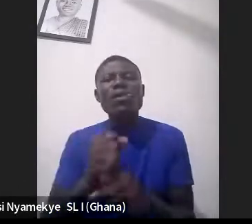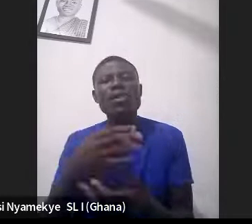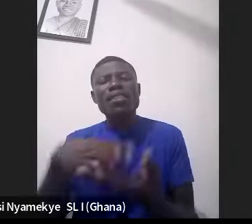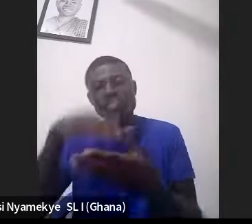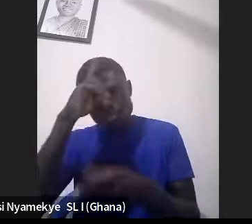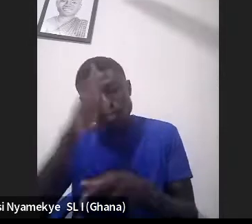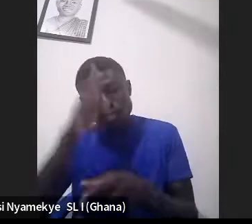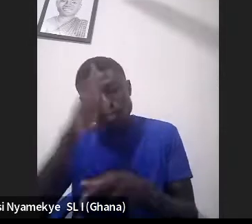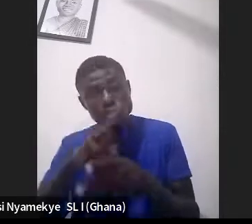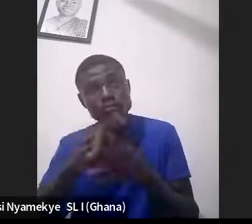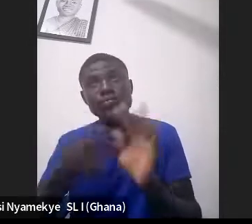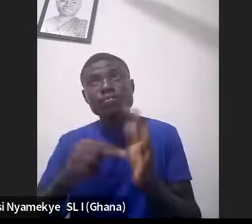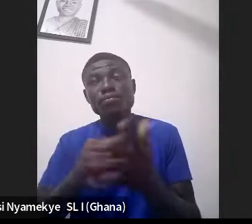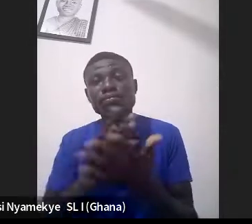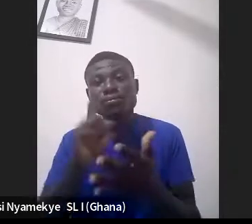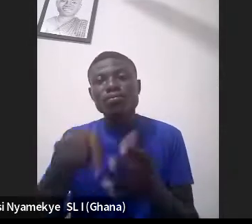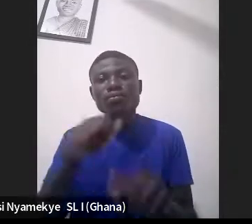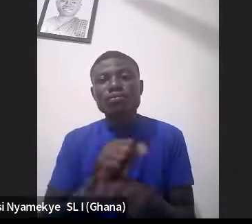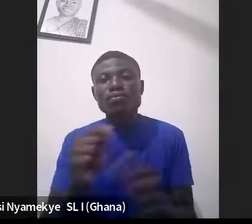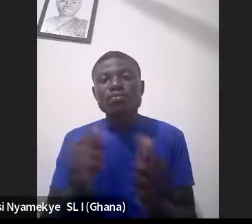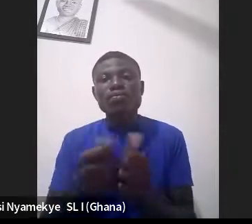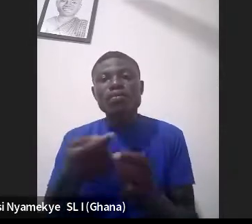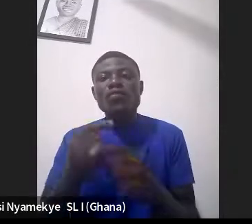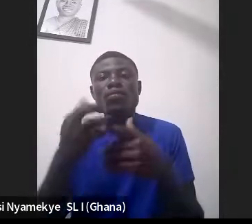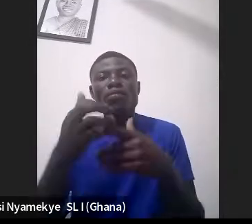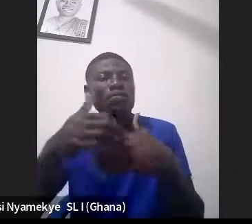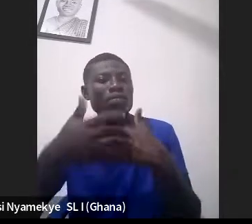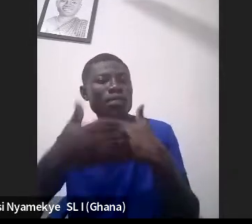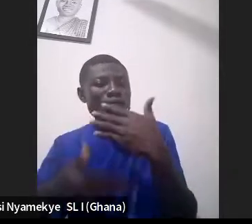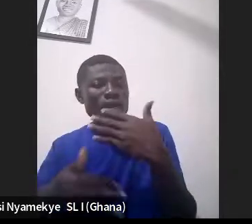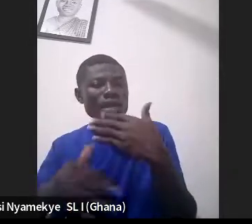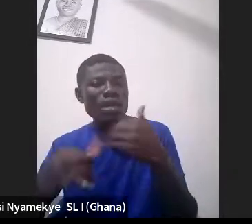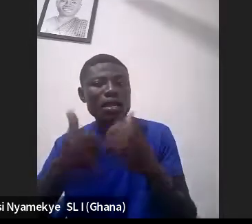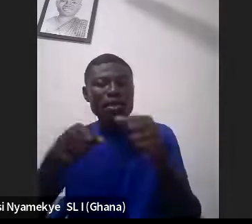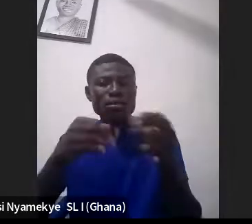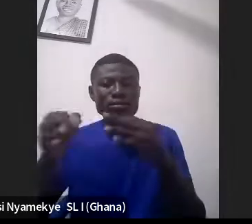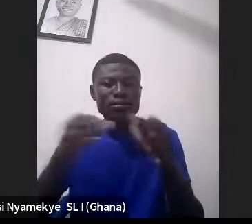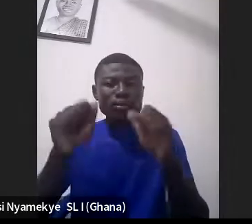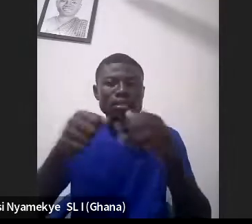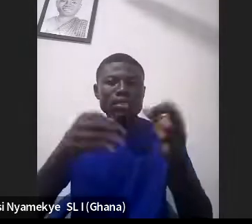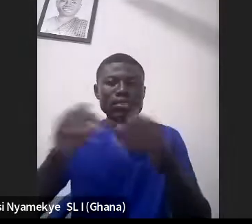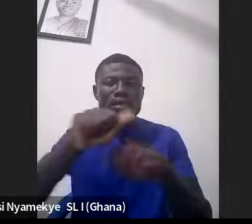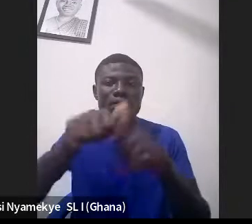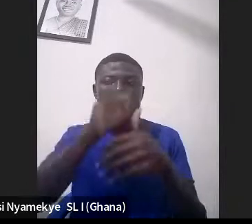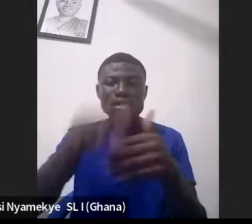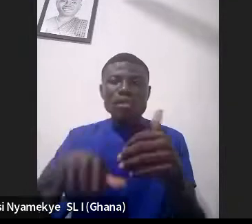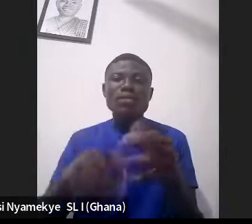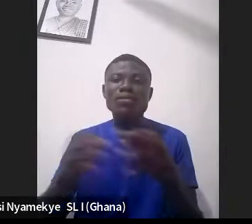it's something to do with genetic? Can you please speak a little bit on that for us?